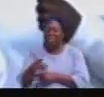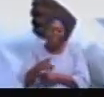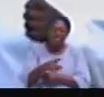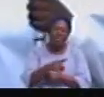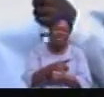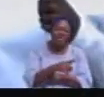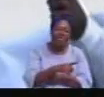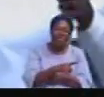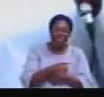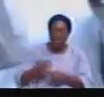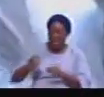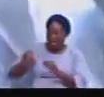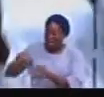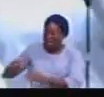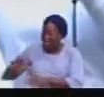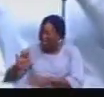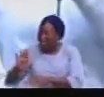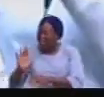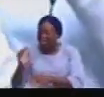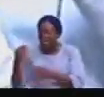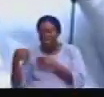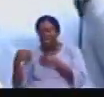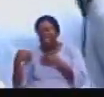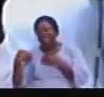for you. Cast your problems